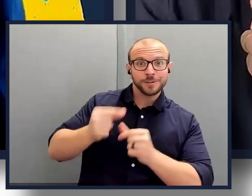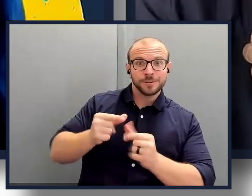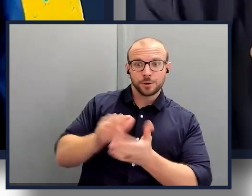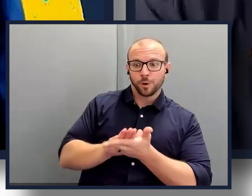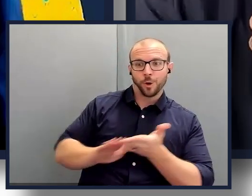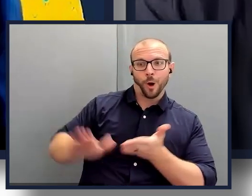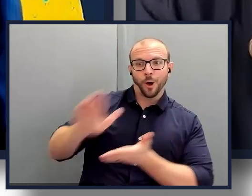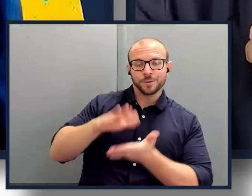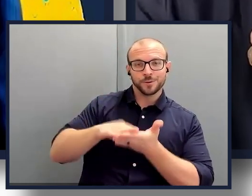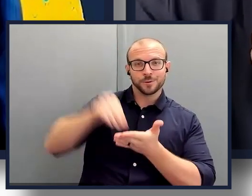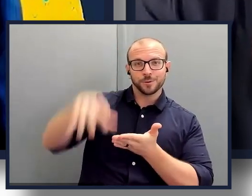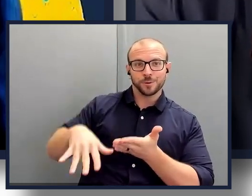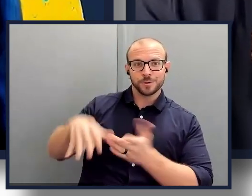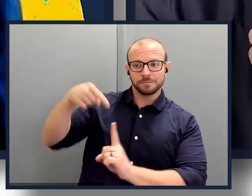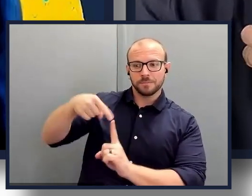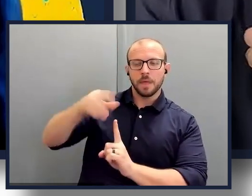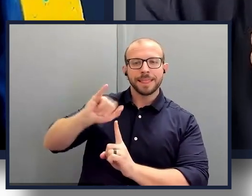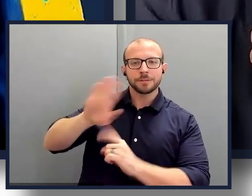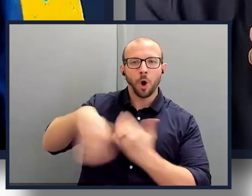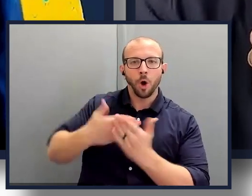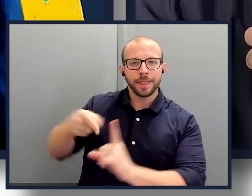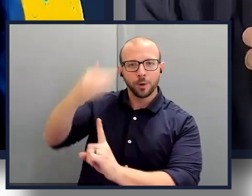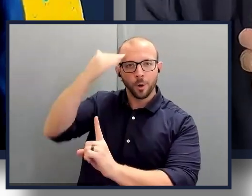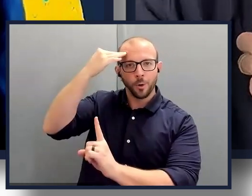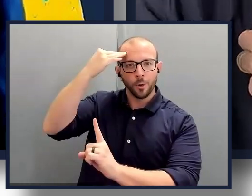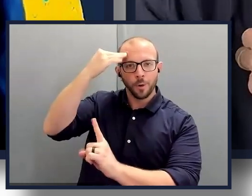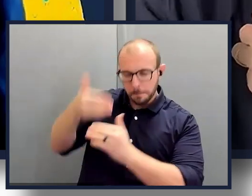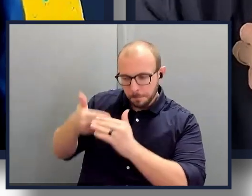students who that's all they've known.